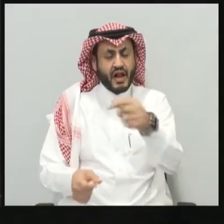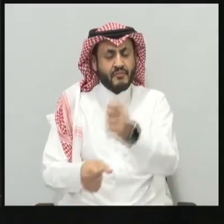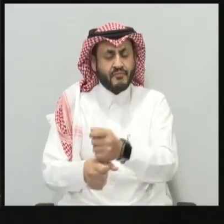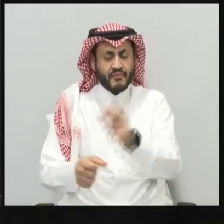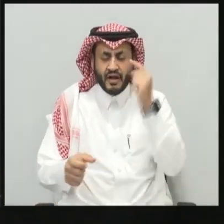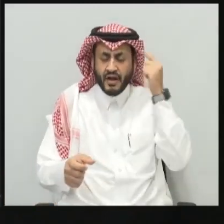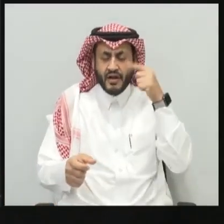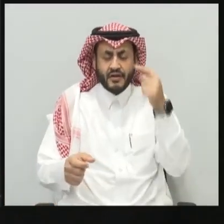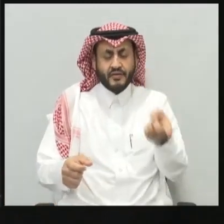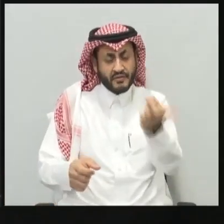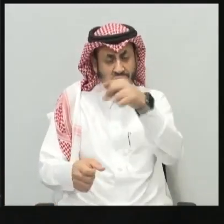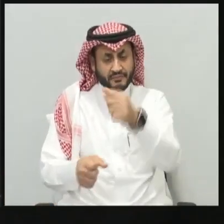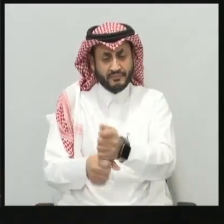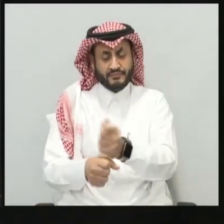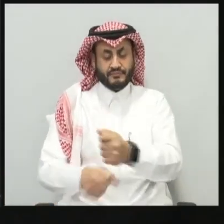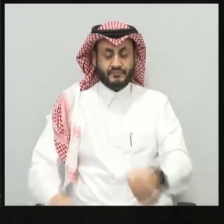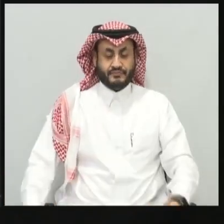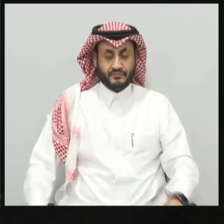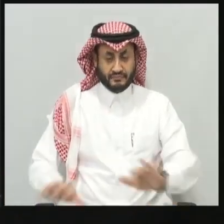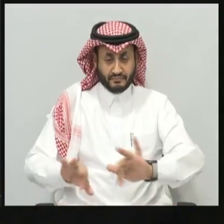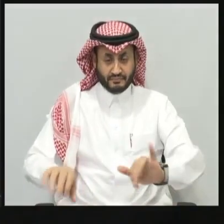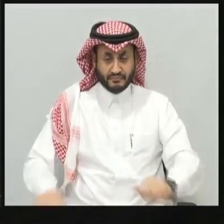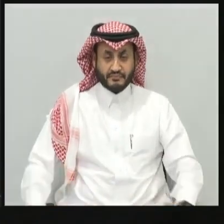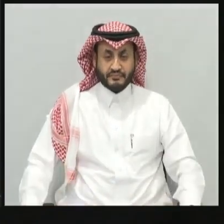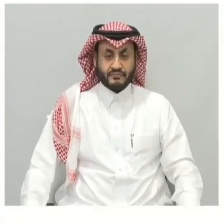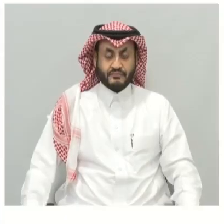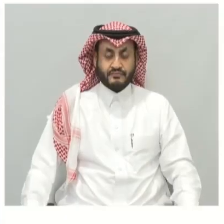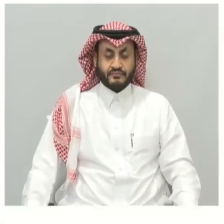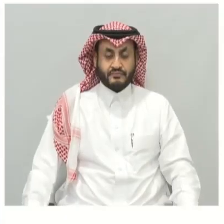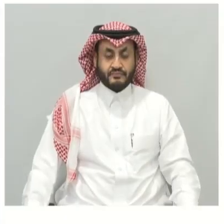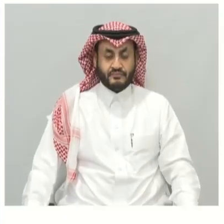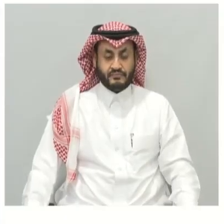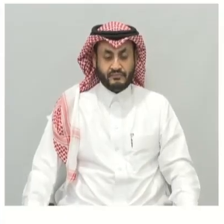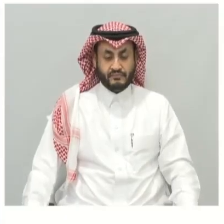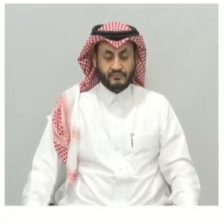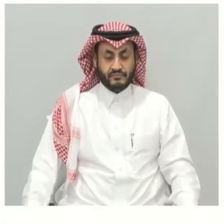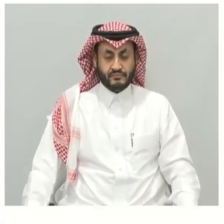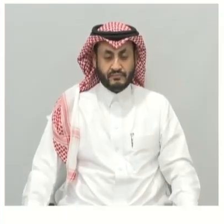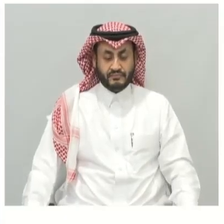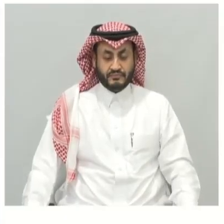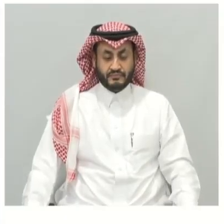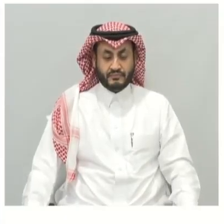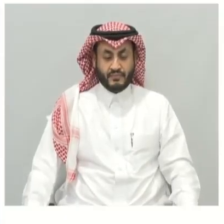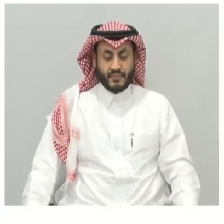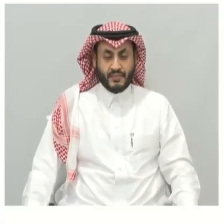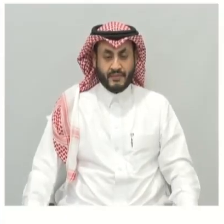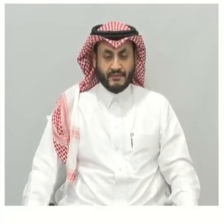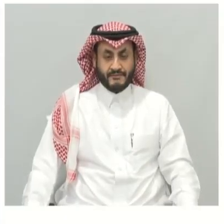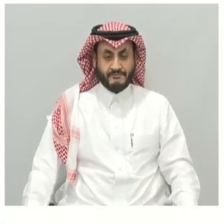have different dreams about what do they want to be in the future. So now we're going